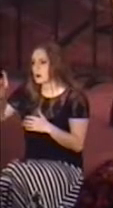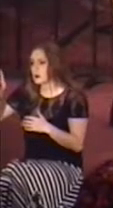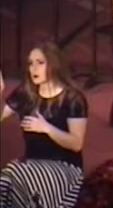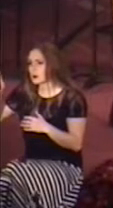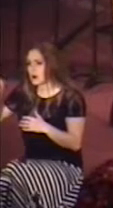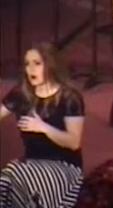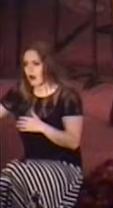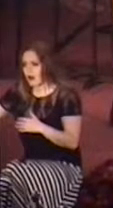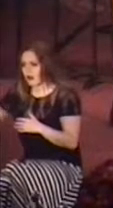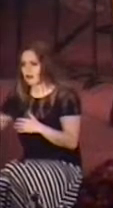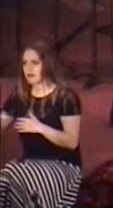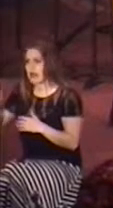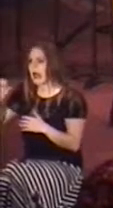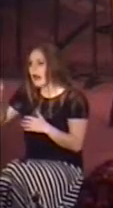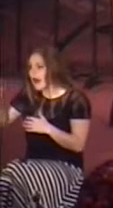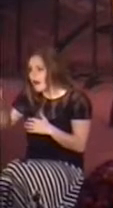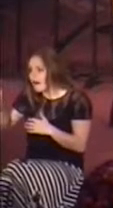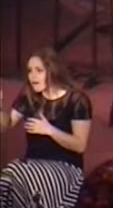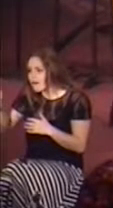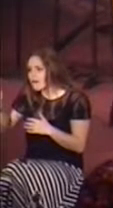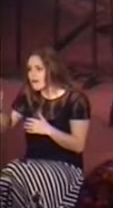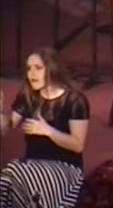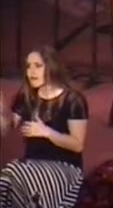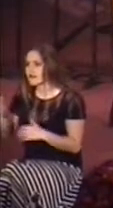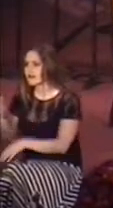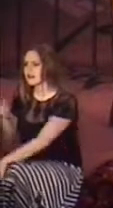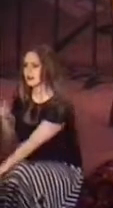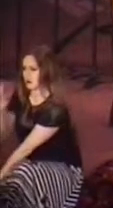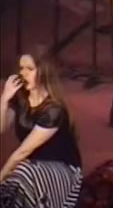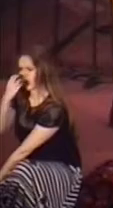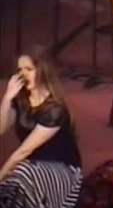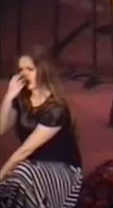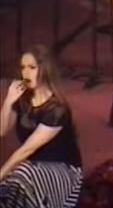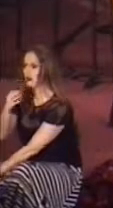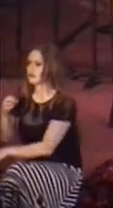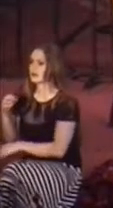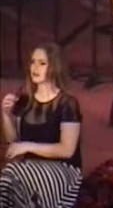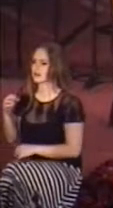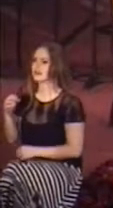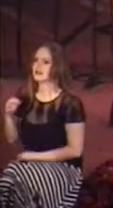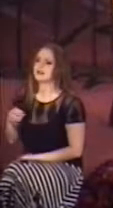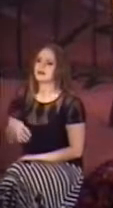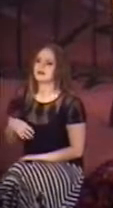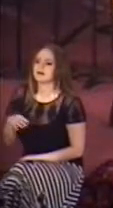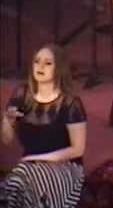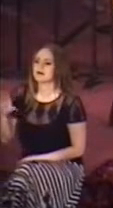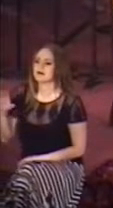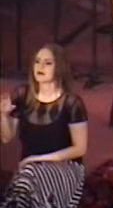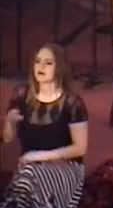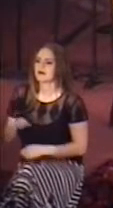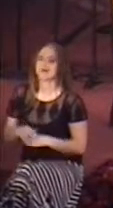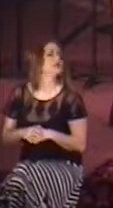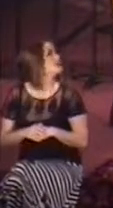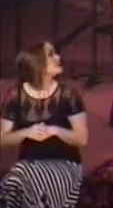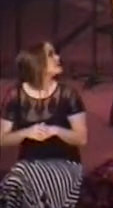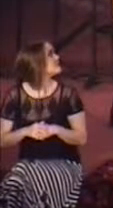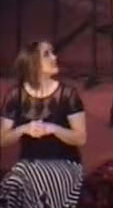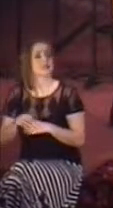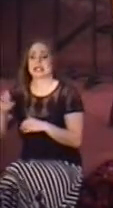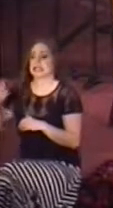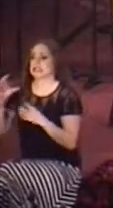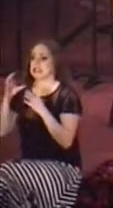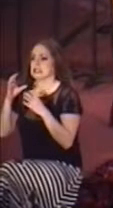watch portions of that. I've never seen the whole thing. But we have Santa Claus 1, 2, 3, 4. How many Santa Clauses? Then they got this one where Santa Claus, they're